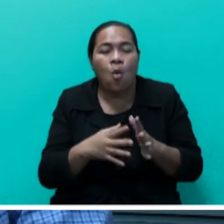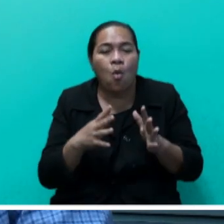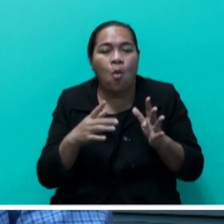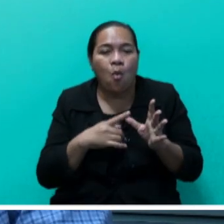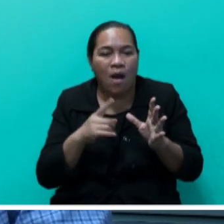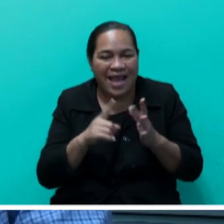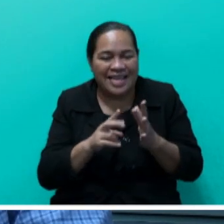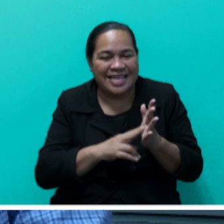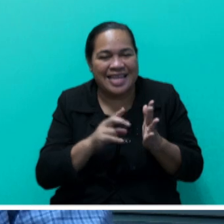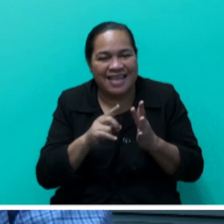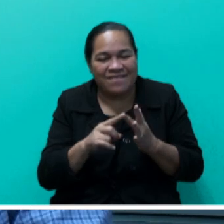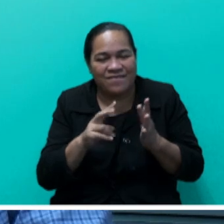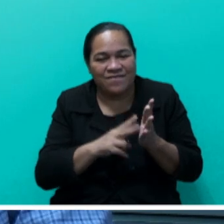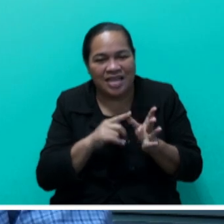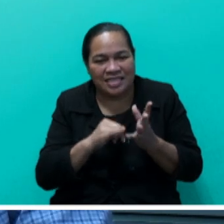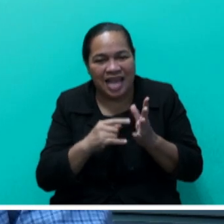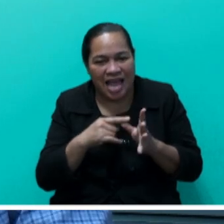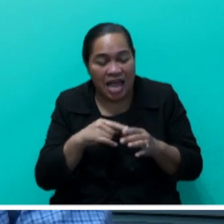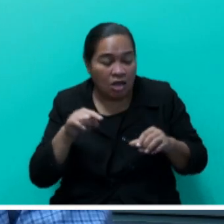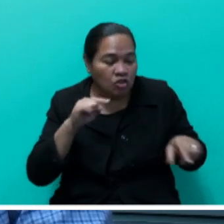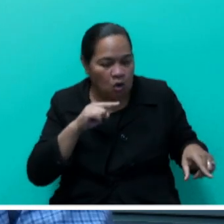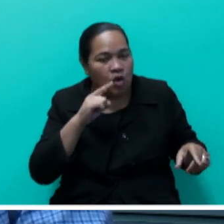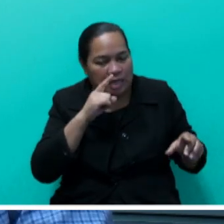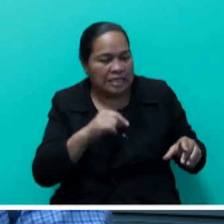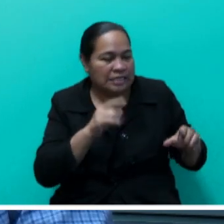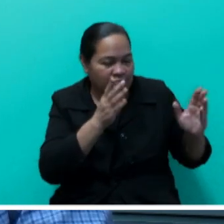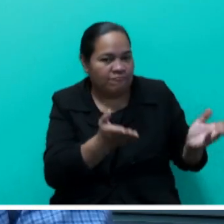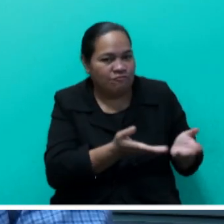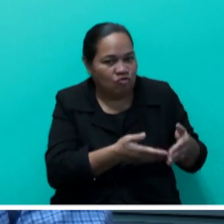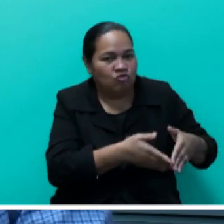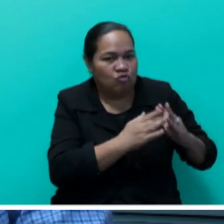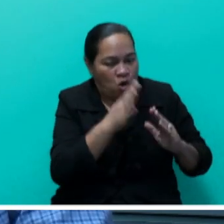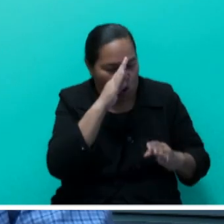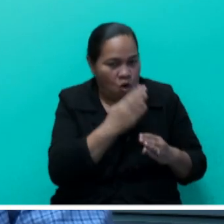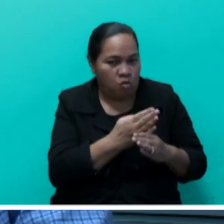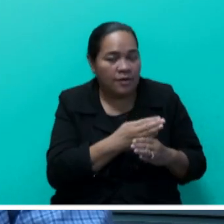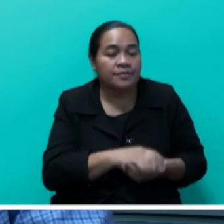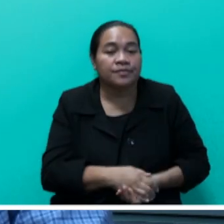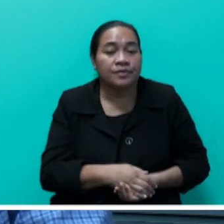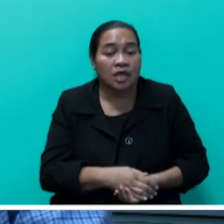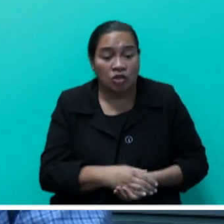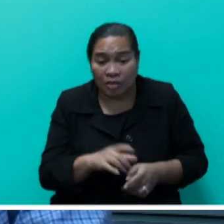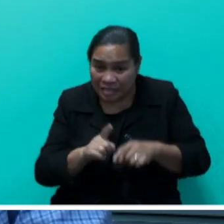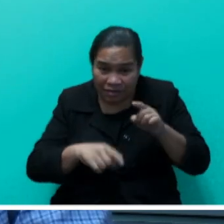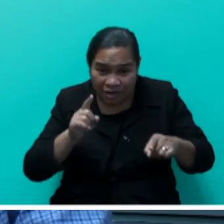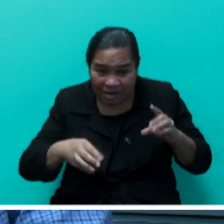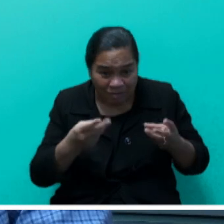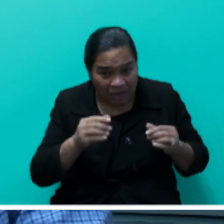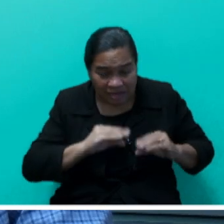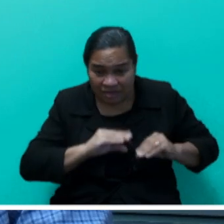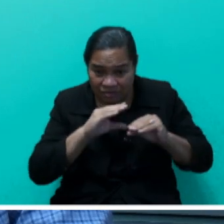Wainivasa source to facilitate network extension in South Tawini. Through these investments in new infrastructure and